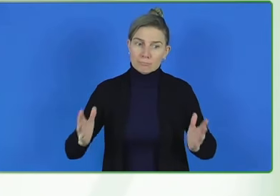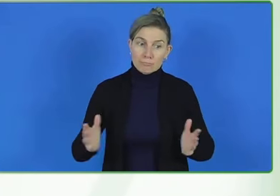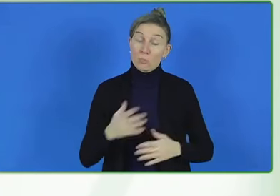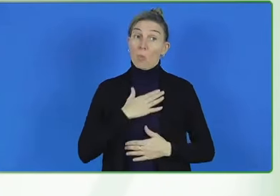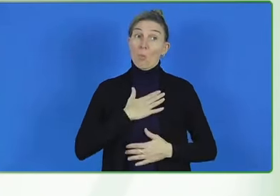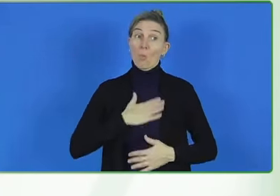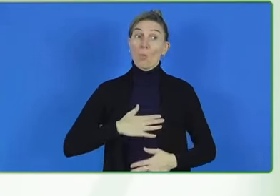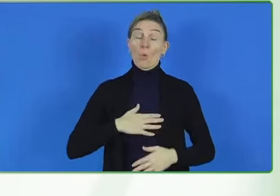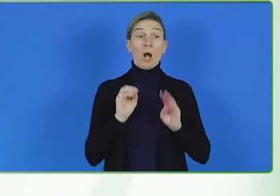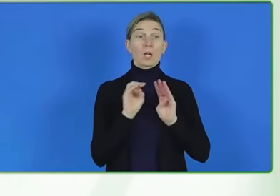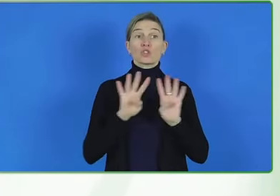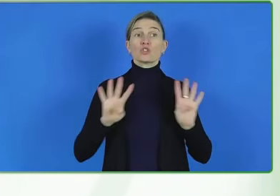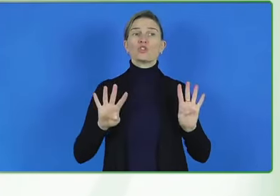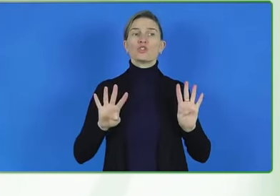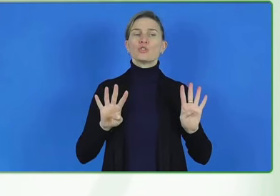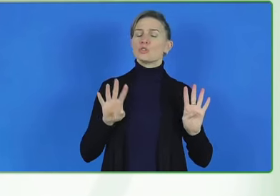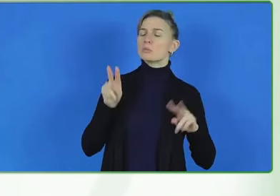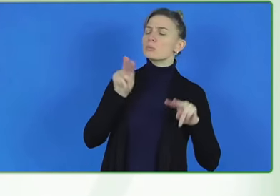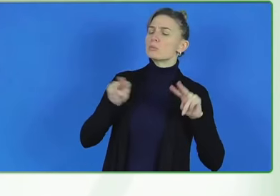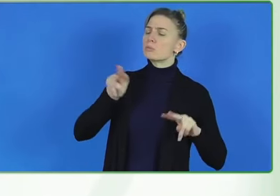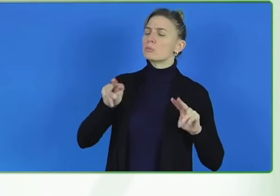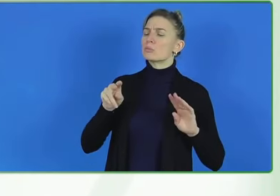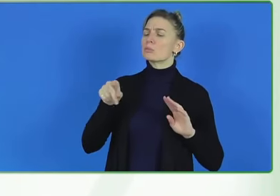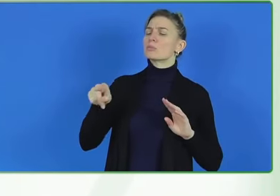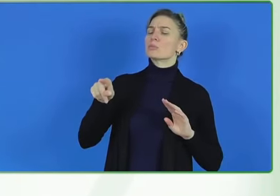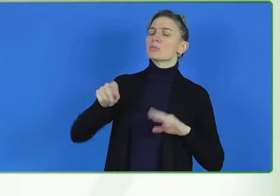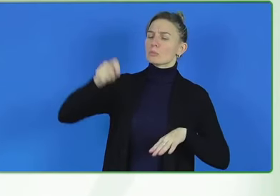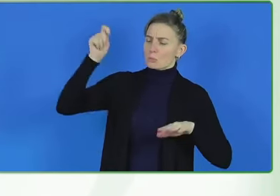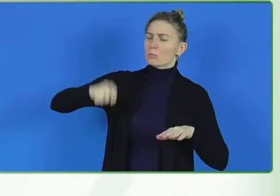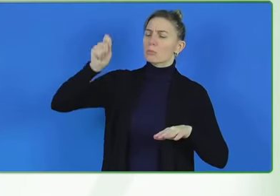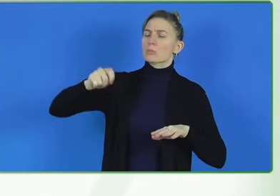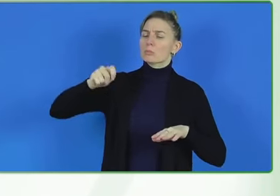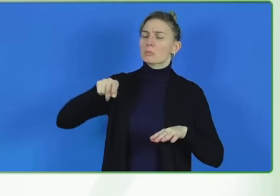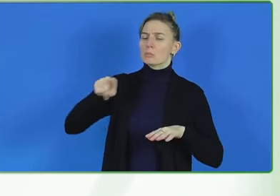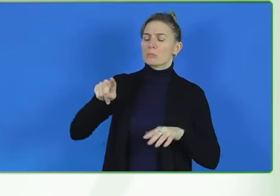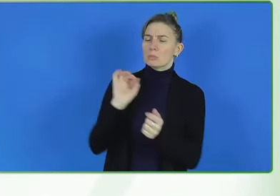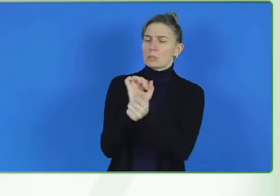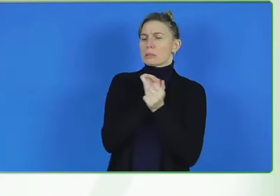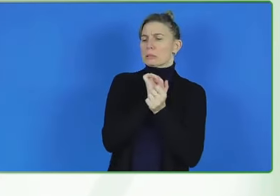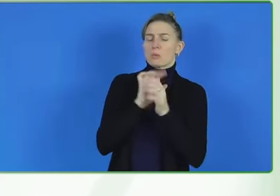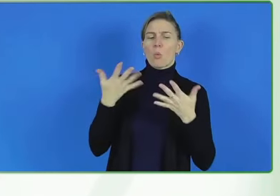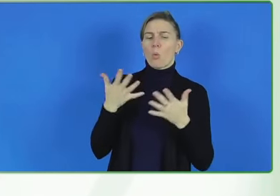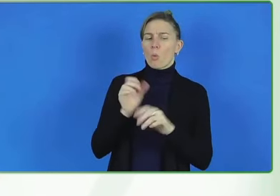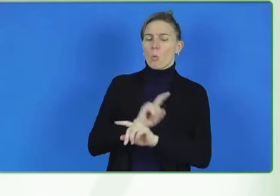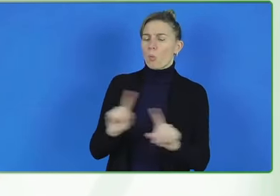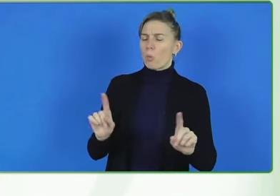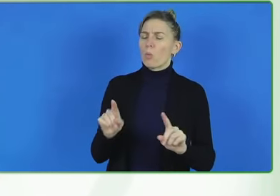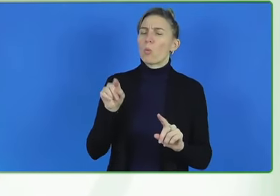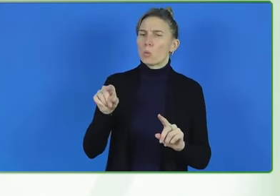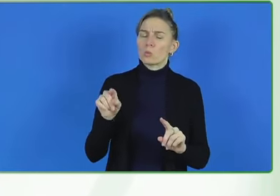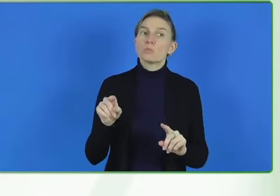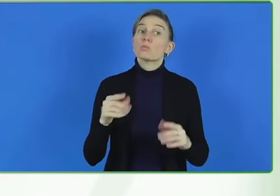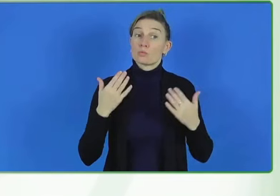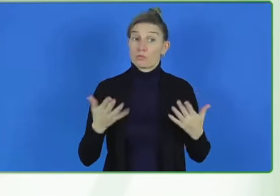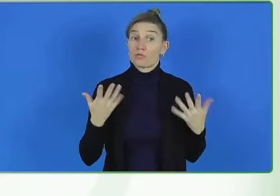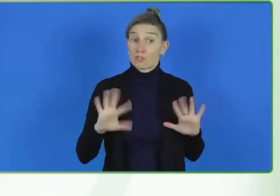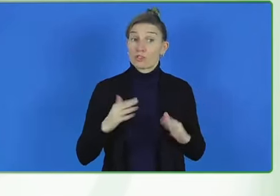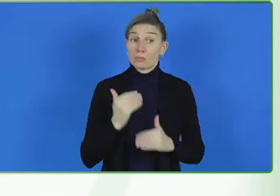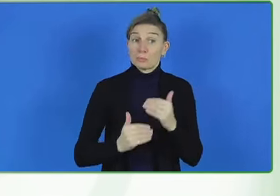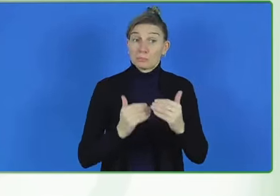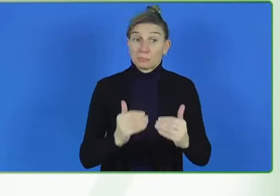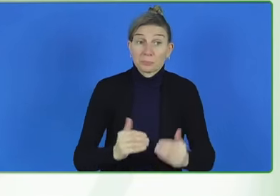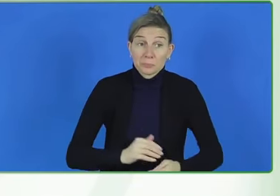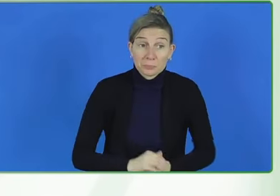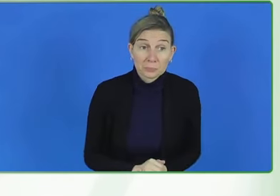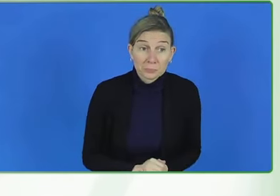mind from being elected to the Irish Parliament has also been removed. The commencement of the Amendment Act will see